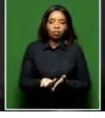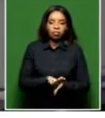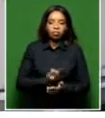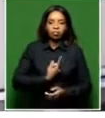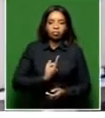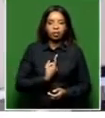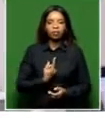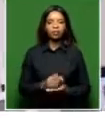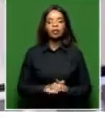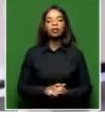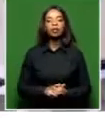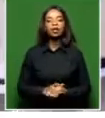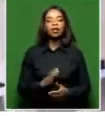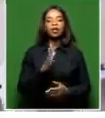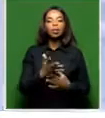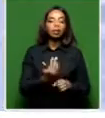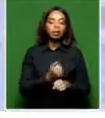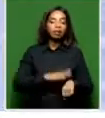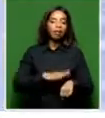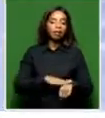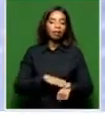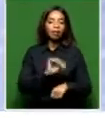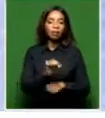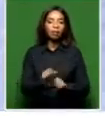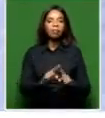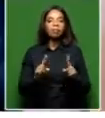take sometimes, but